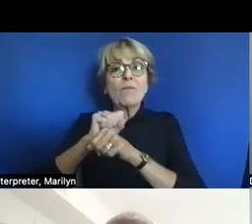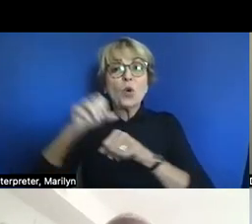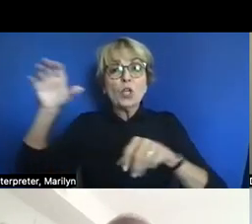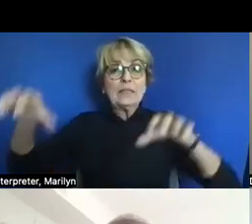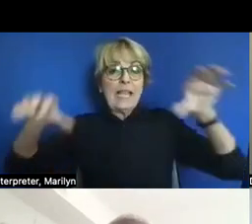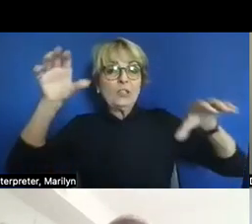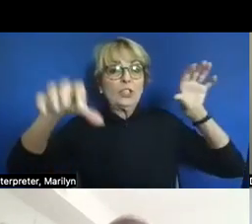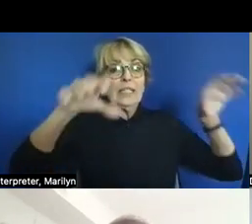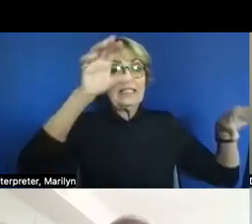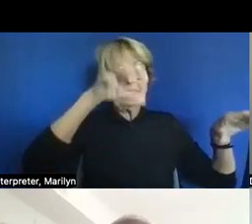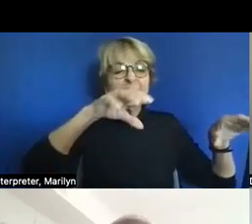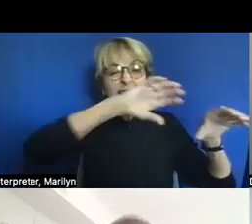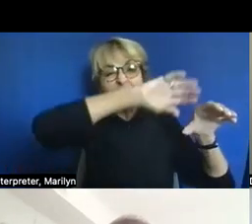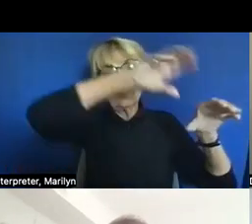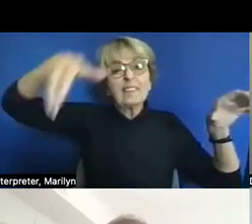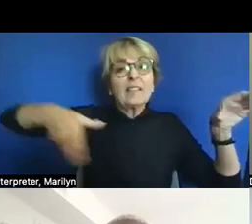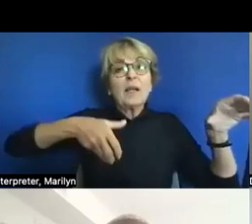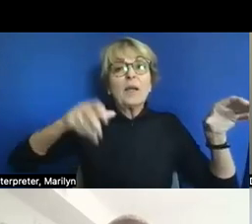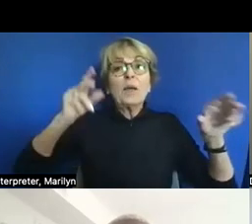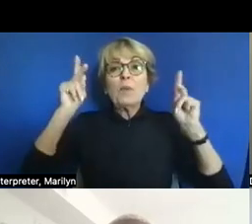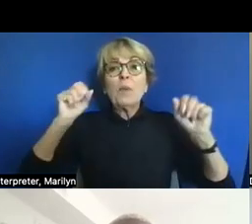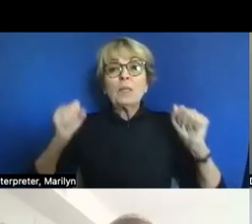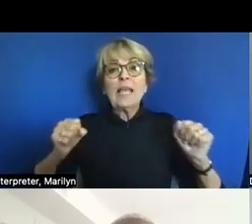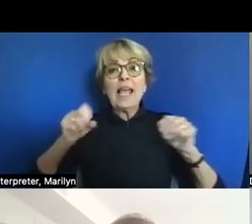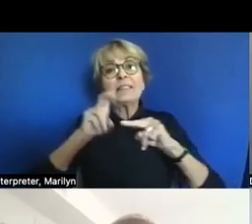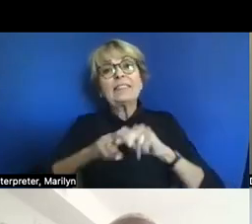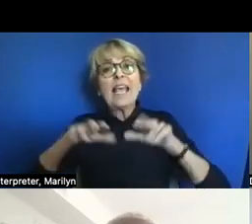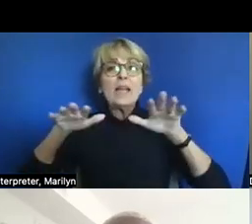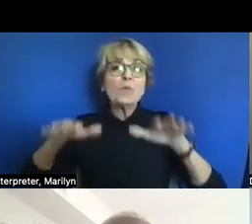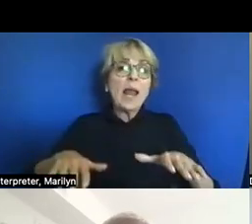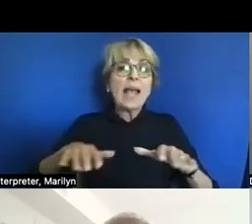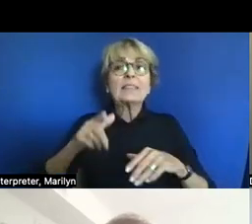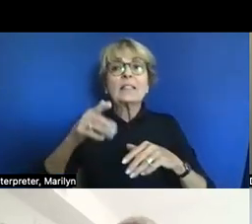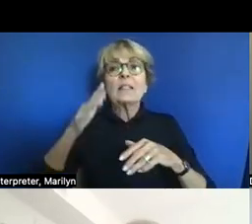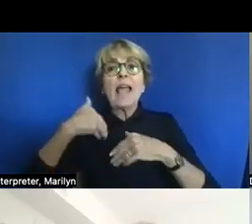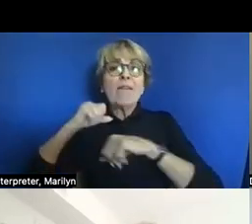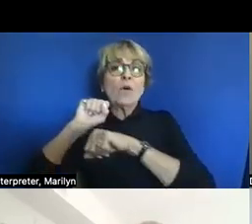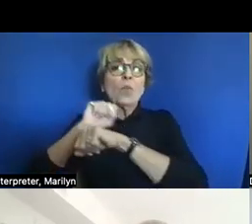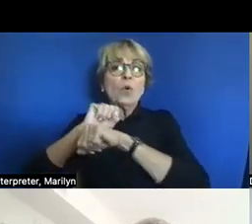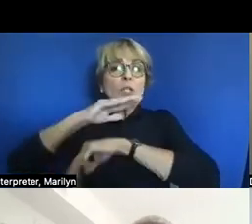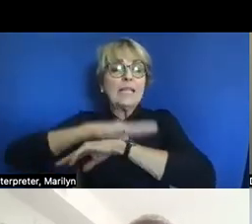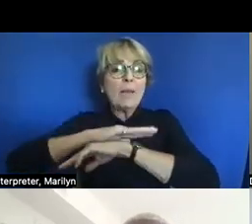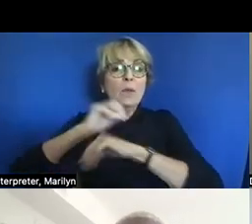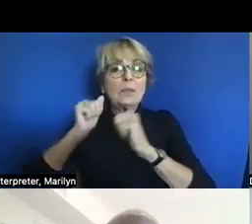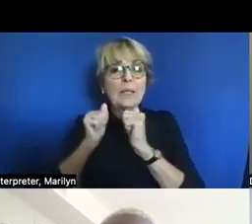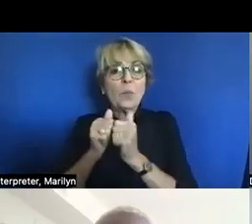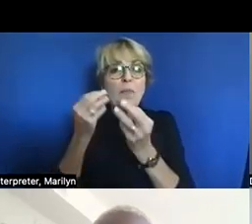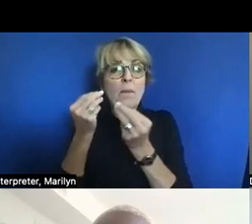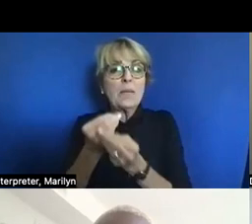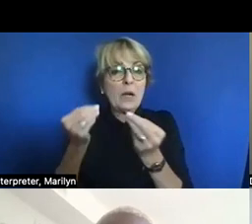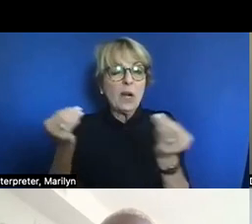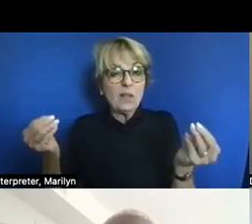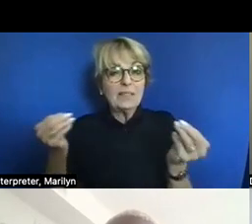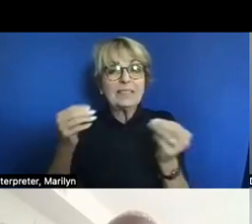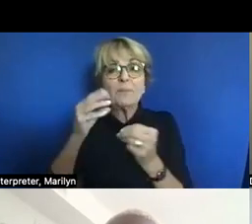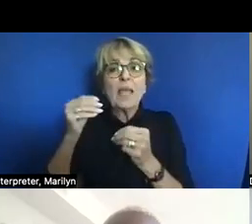to kind of sit and relax. There will be work tables with materials, as well as